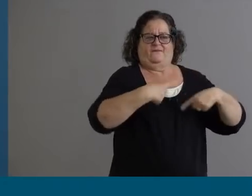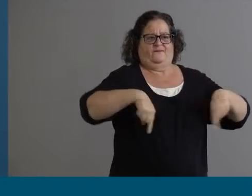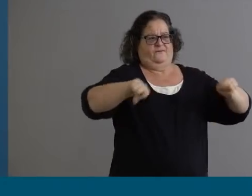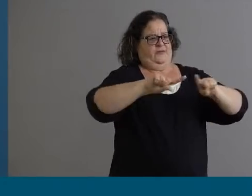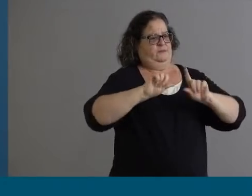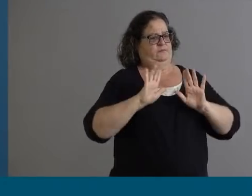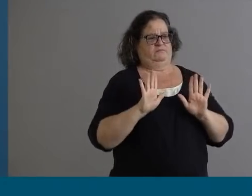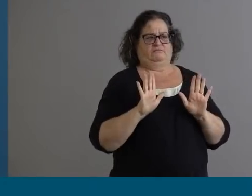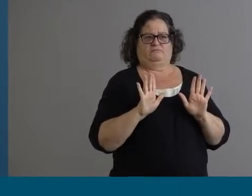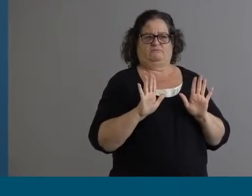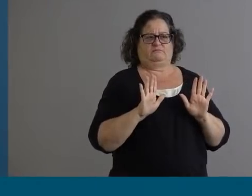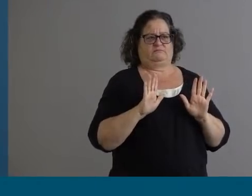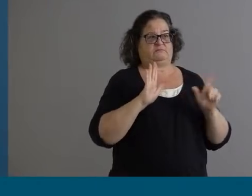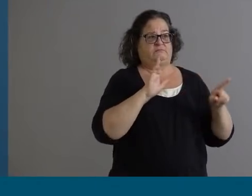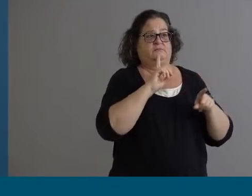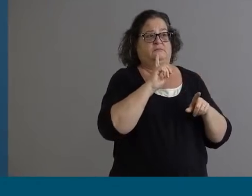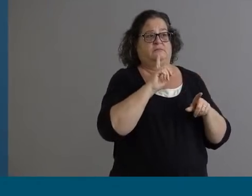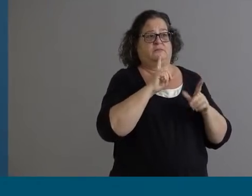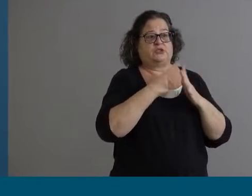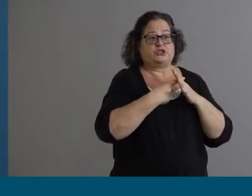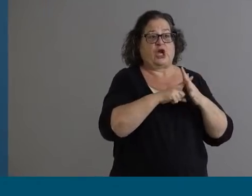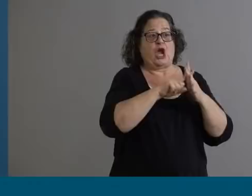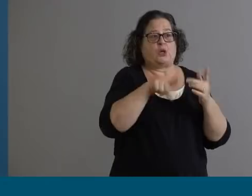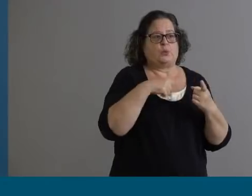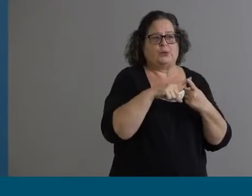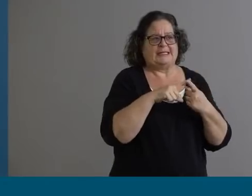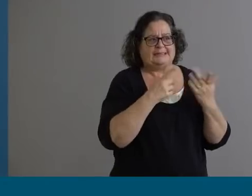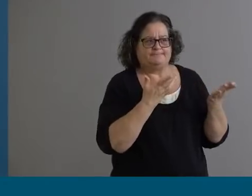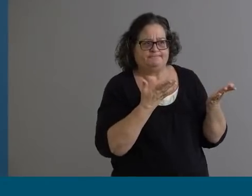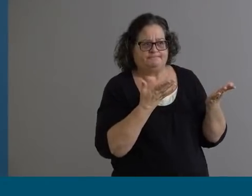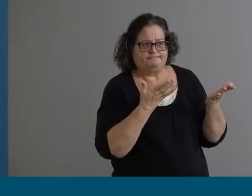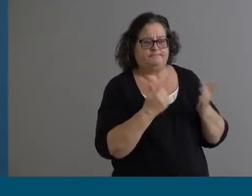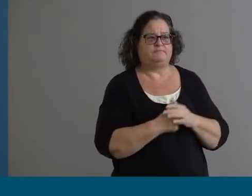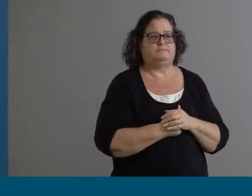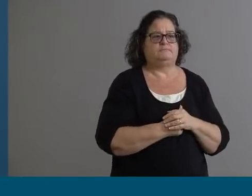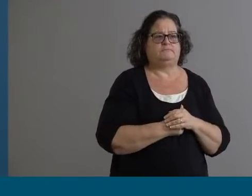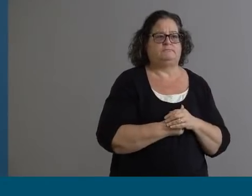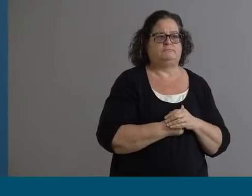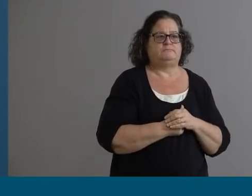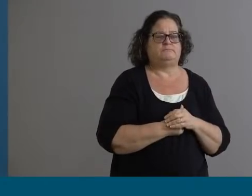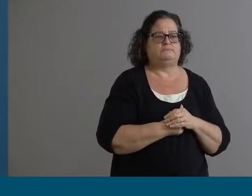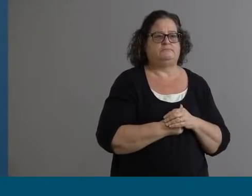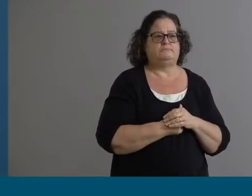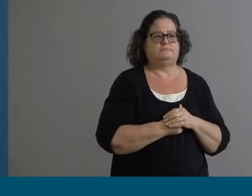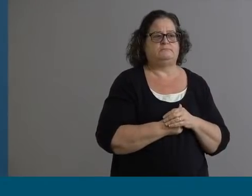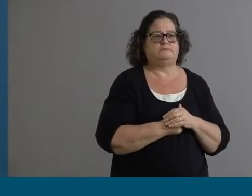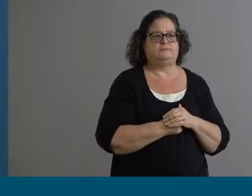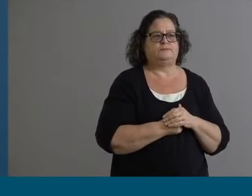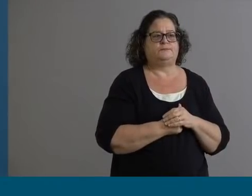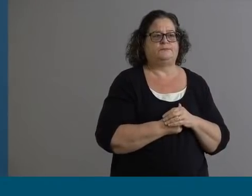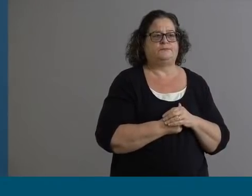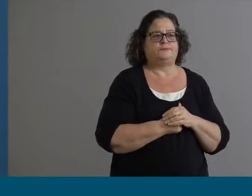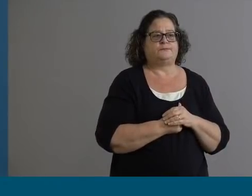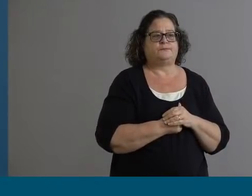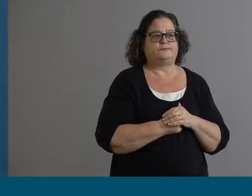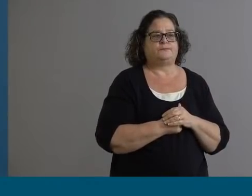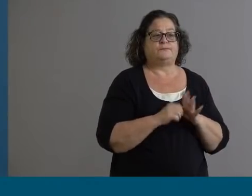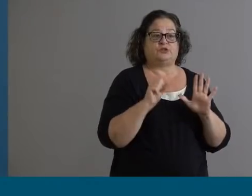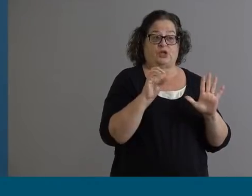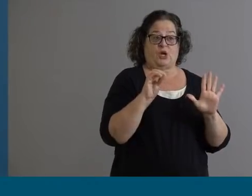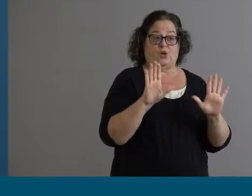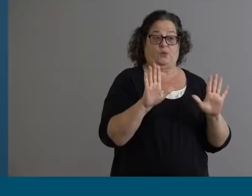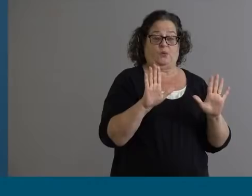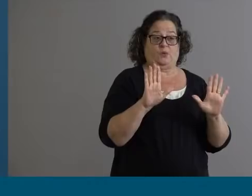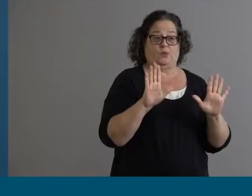I also want to say, as you look at that chart around reducing risk and the idea